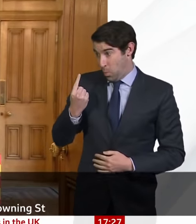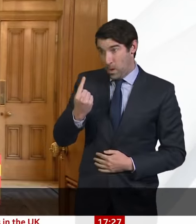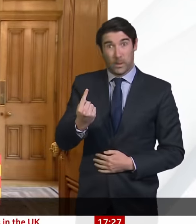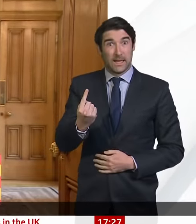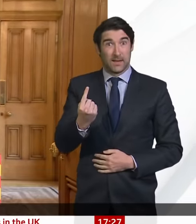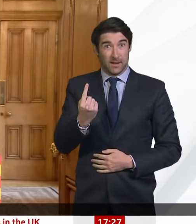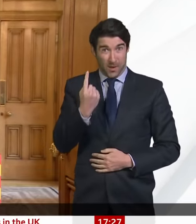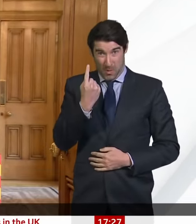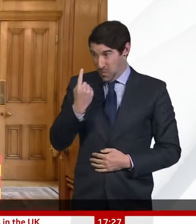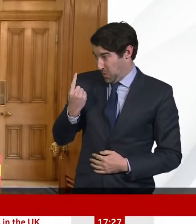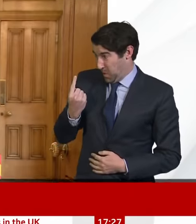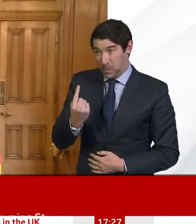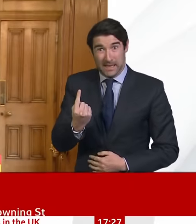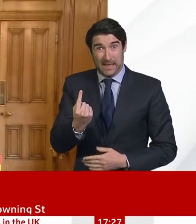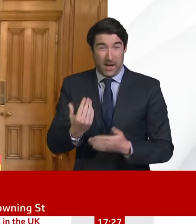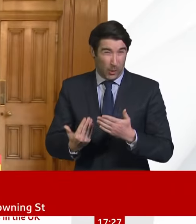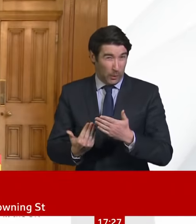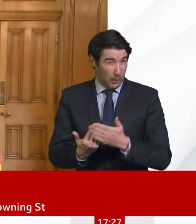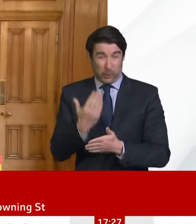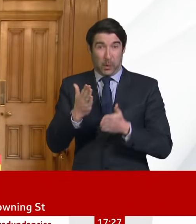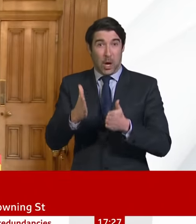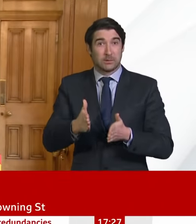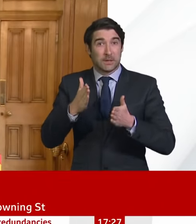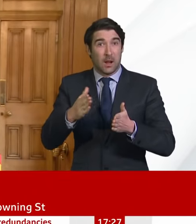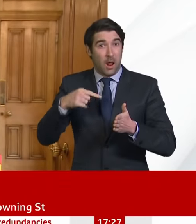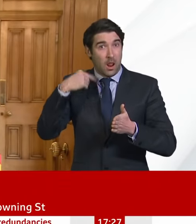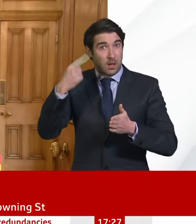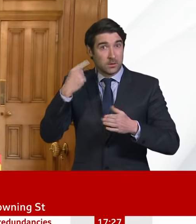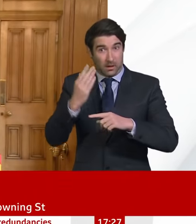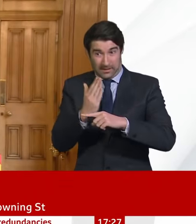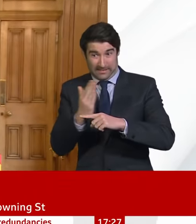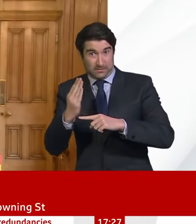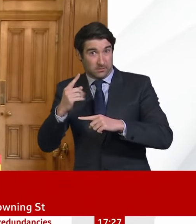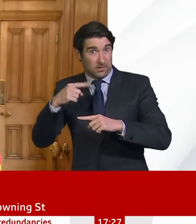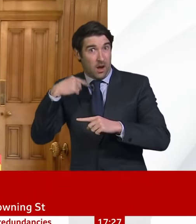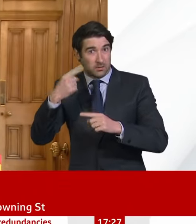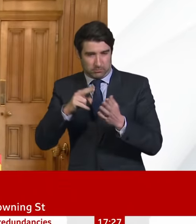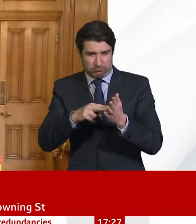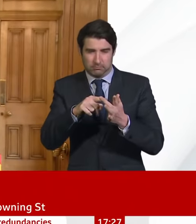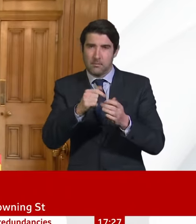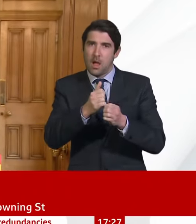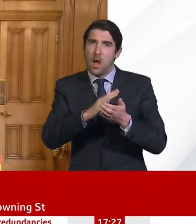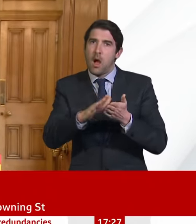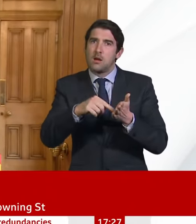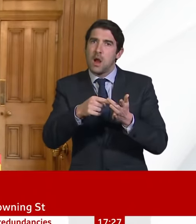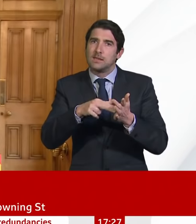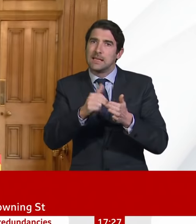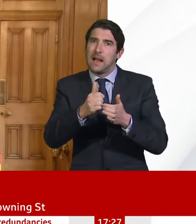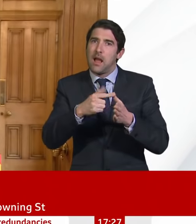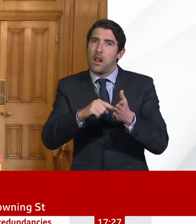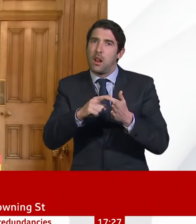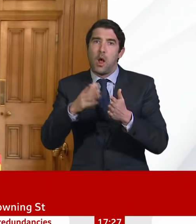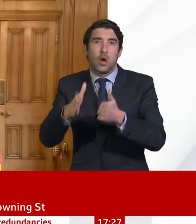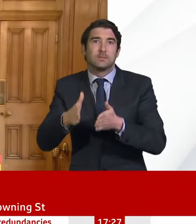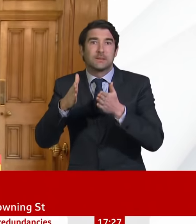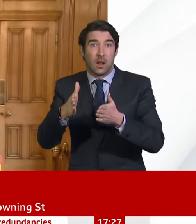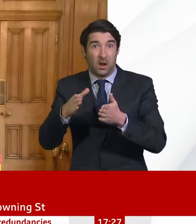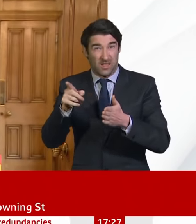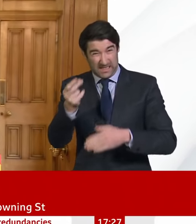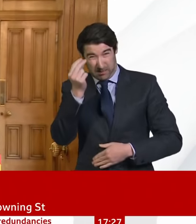hospital, the NHS Nightingale Hospital in London, built in 9 days. With 4,000 beds, this is the equivalent